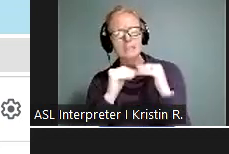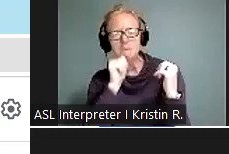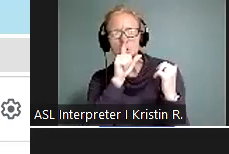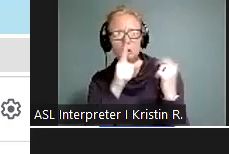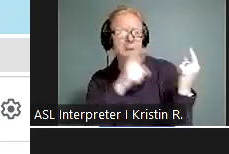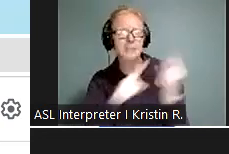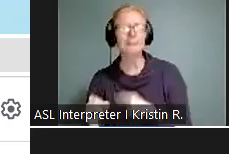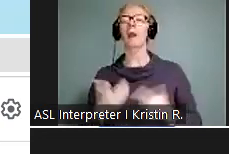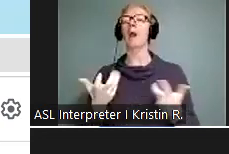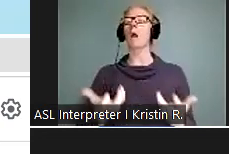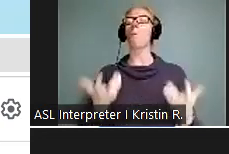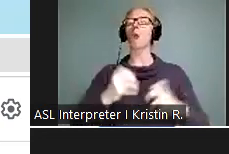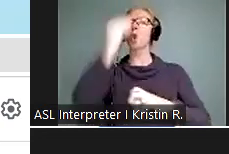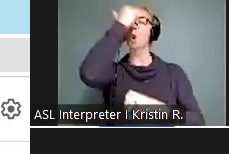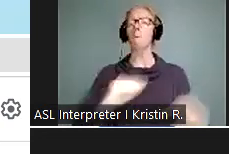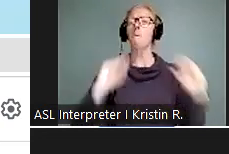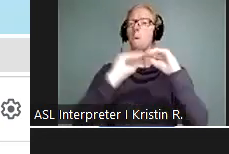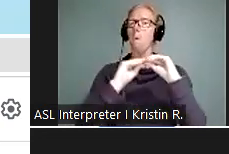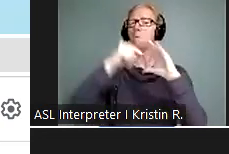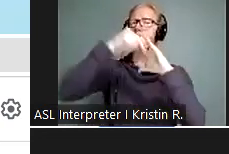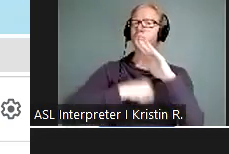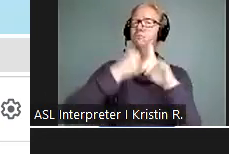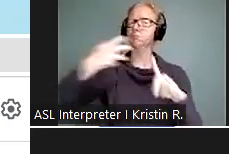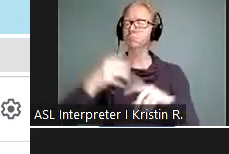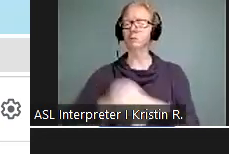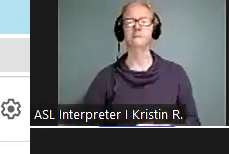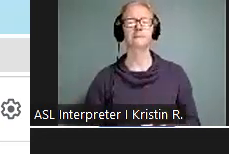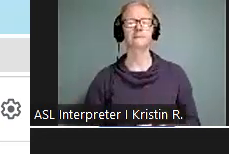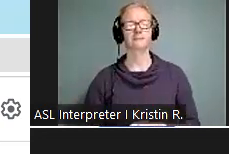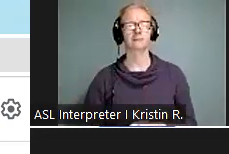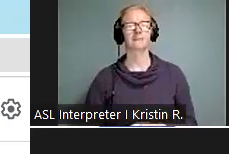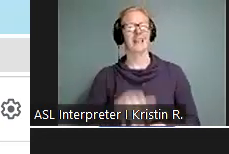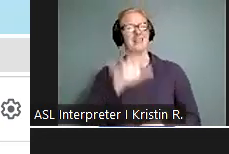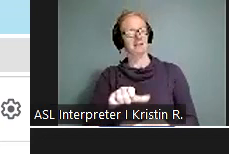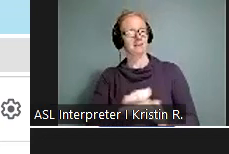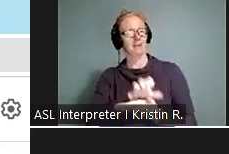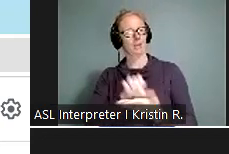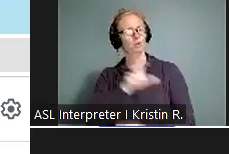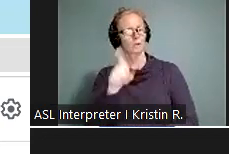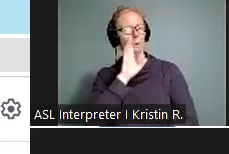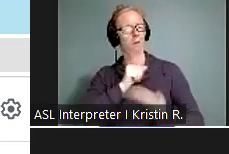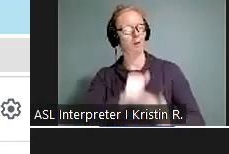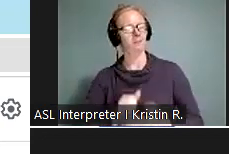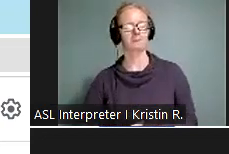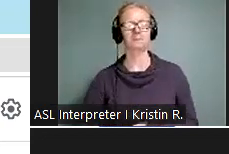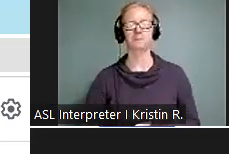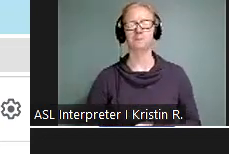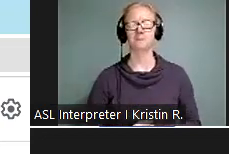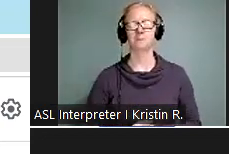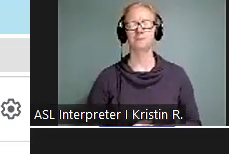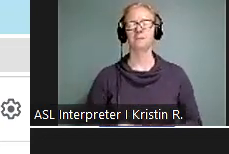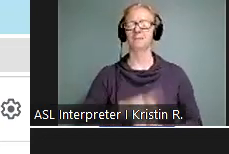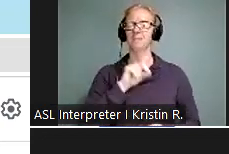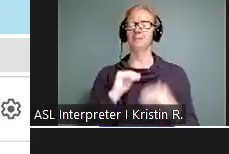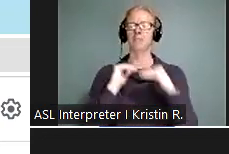I want some more educational information. So that's what this page serves to do for disability